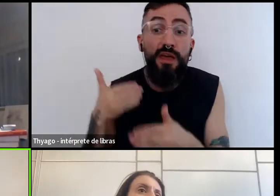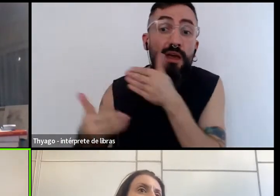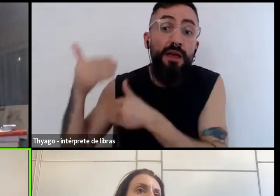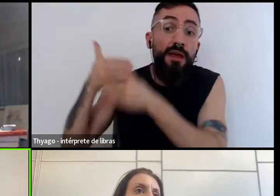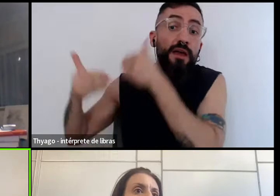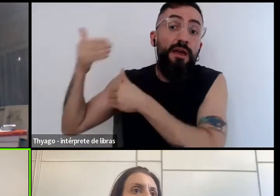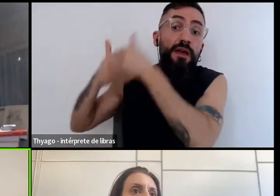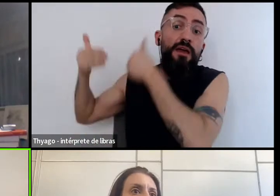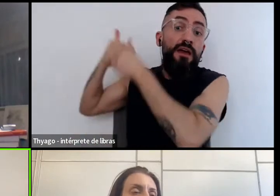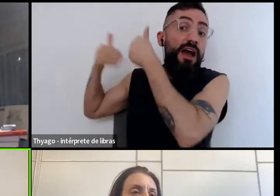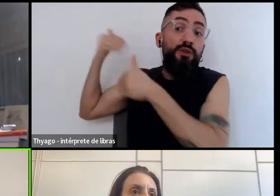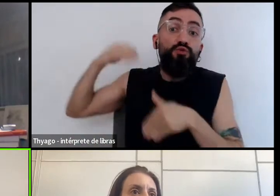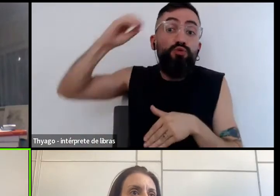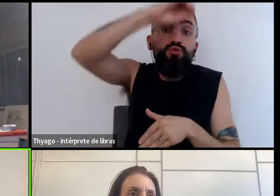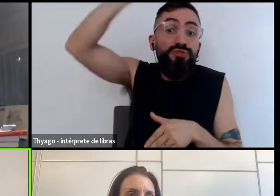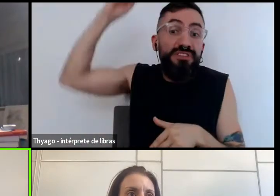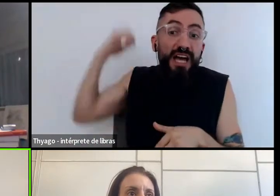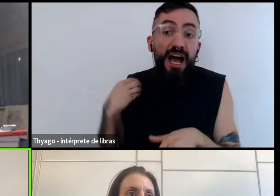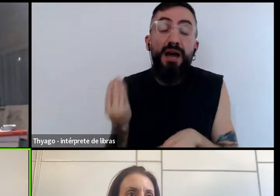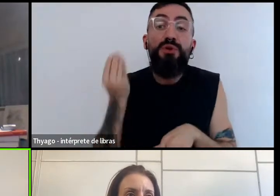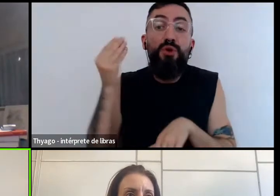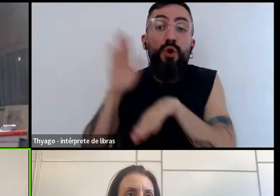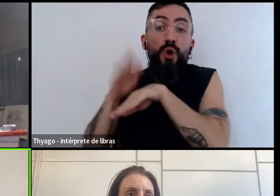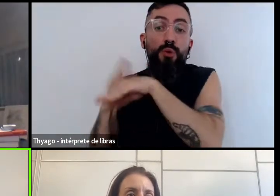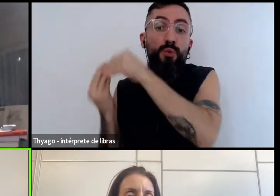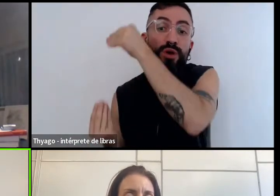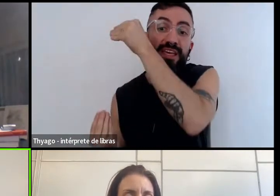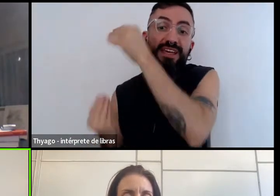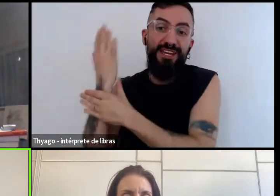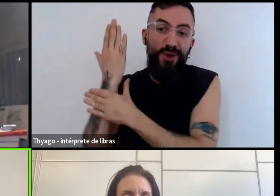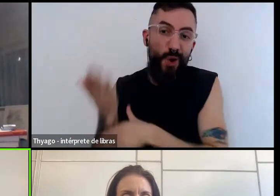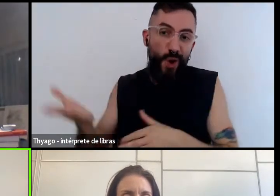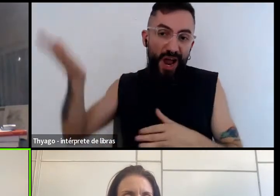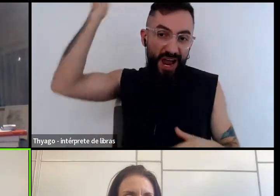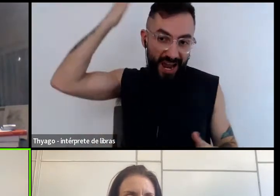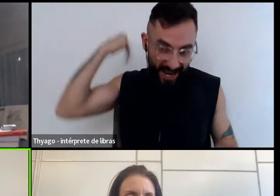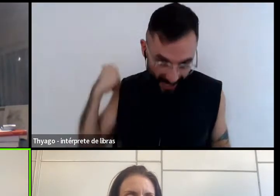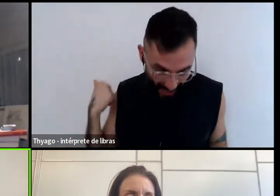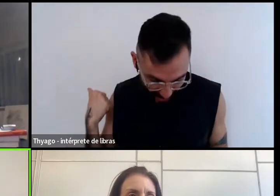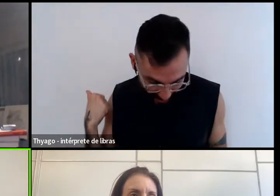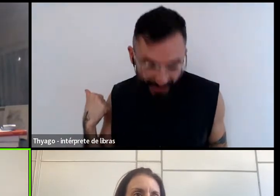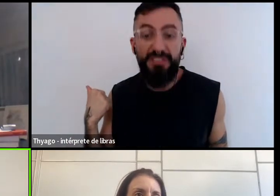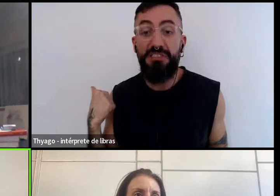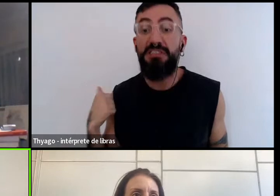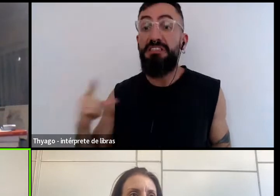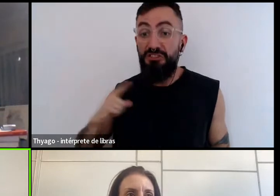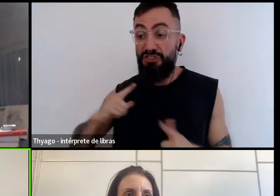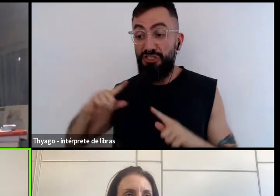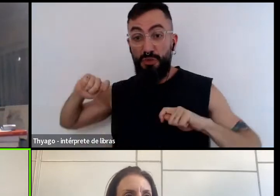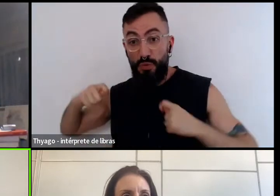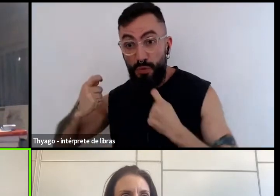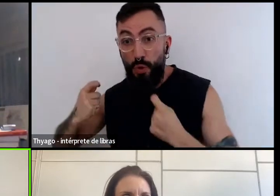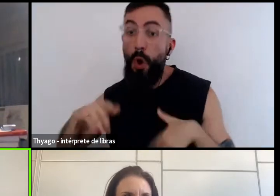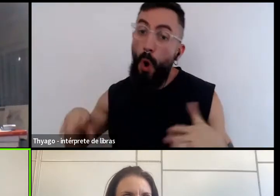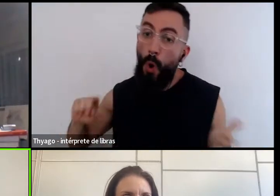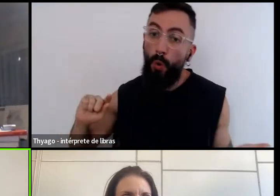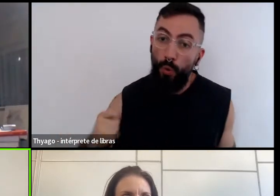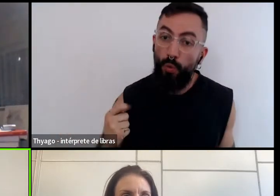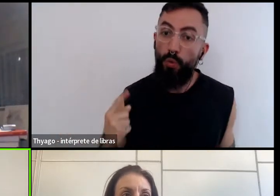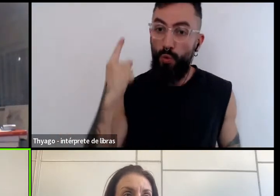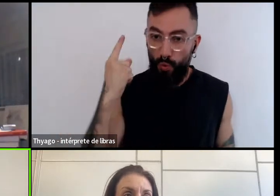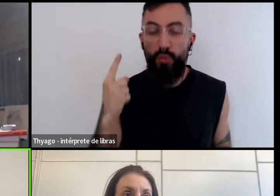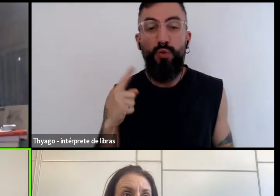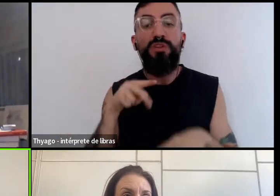into the sign and see if there are other meaningful units. So we treat it as a